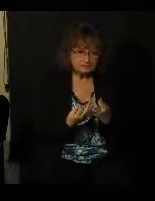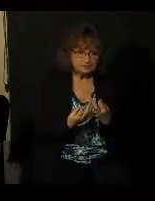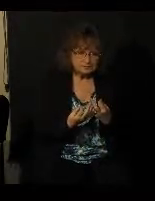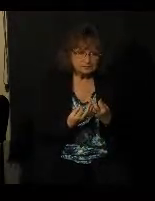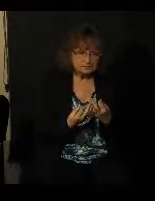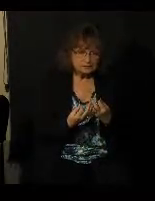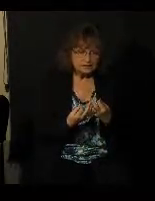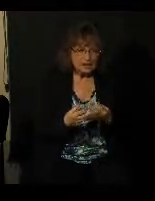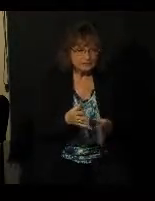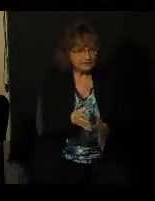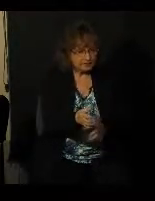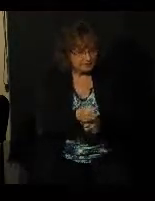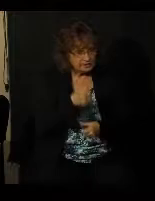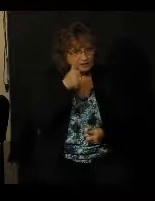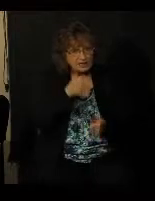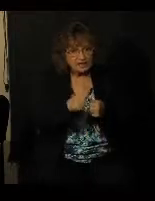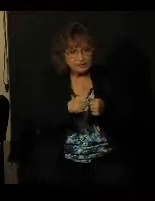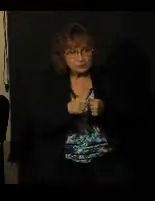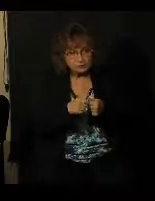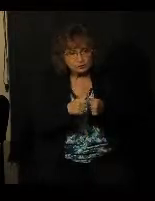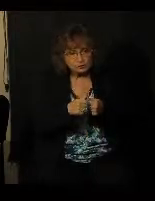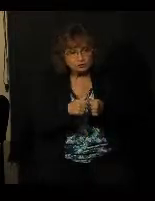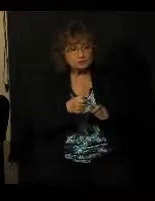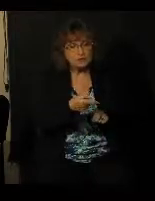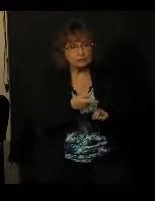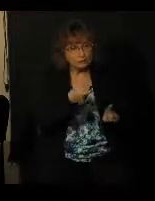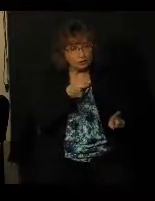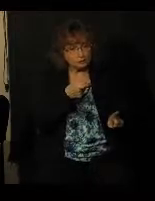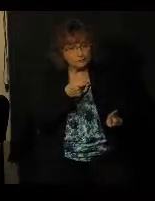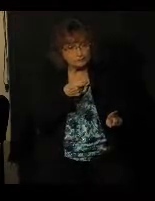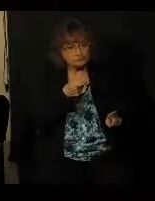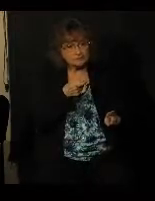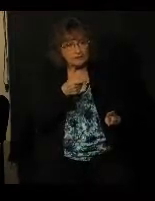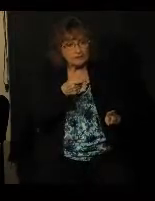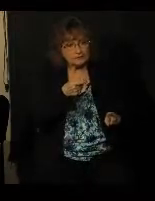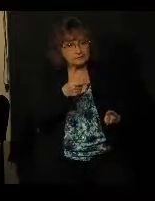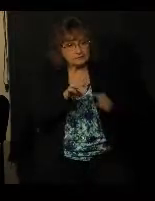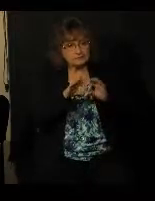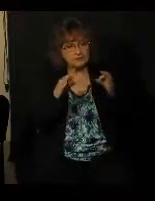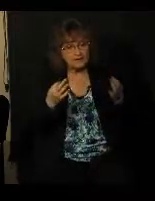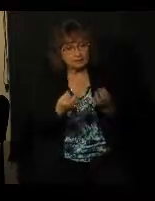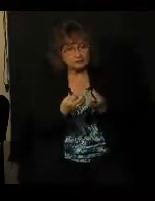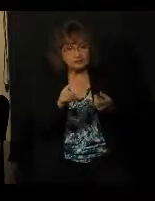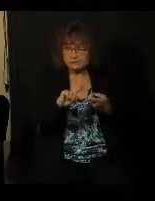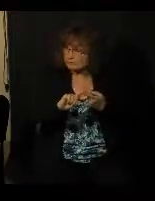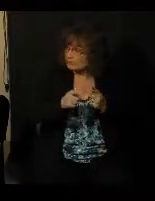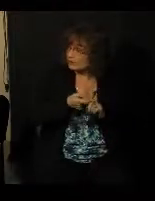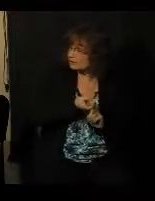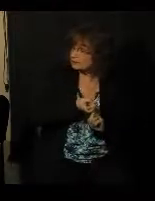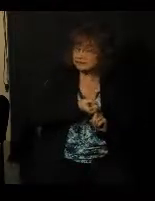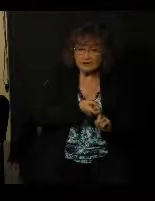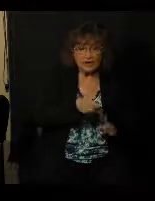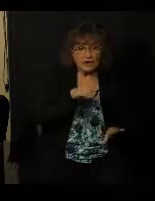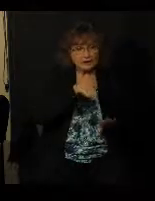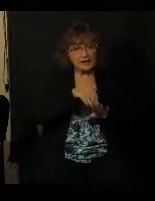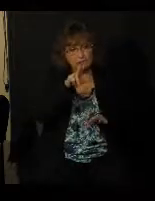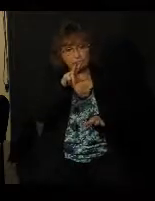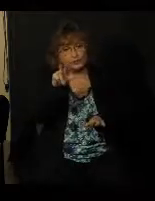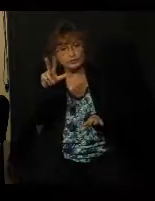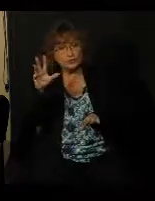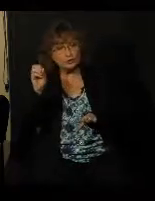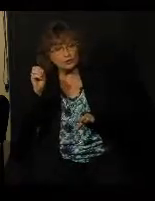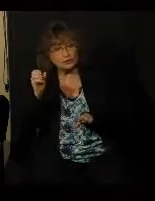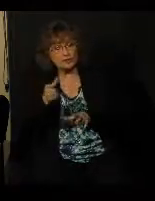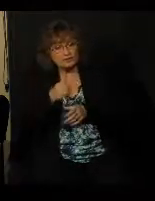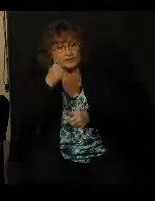letters, that cafeteria lights up, right? At 3:30, we hand out mail. And these guys can't wait to get